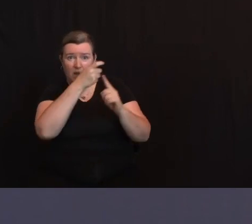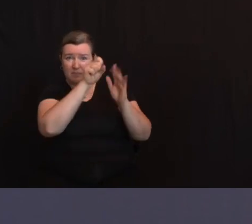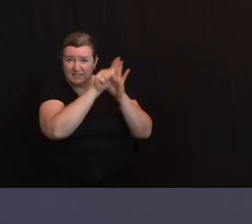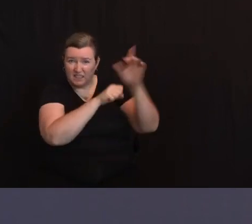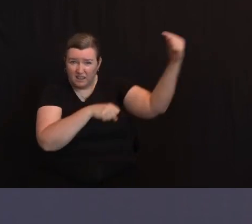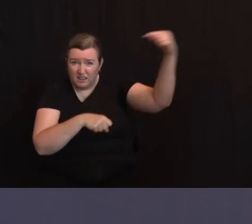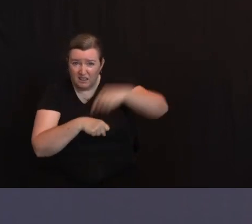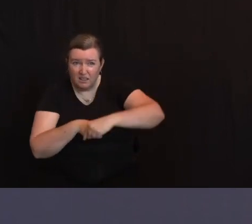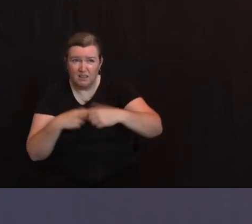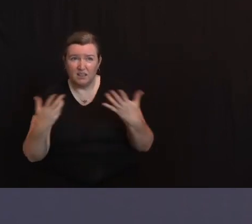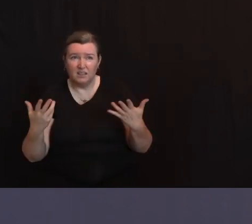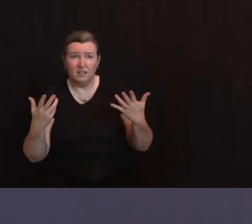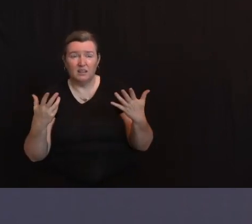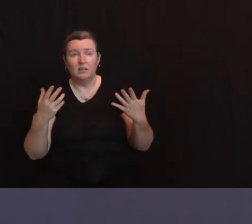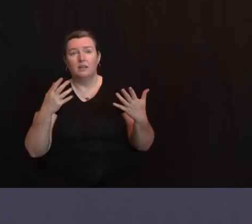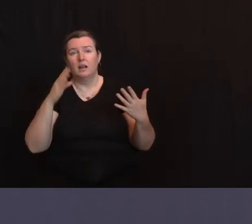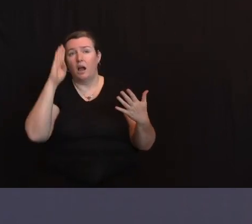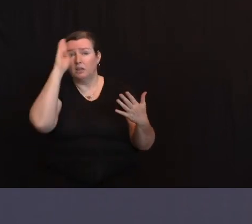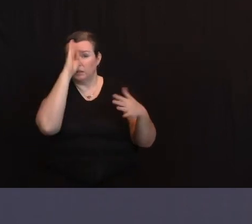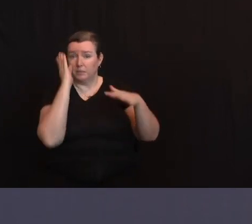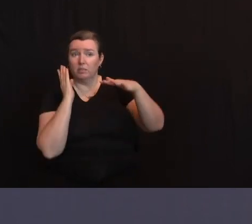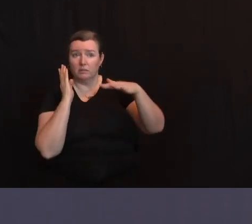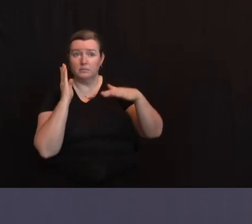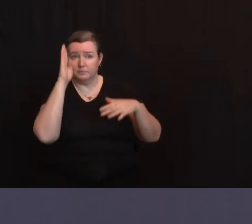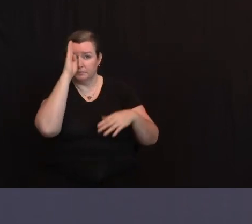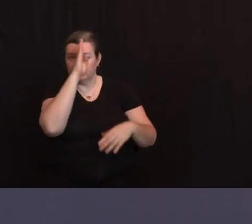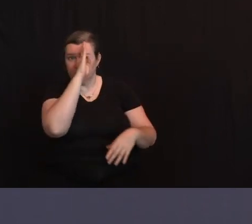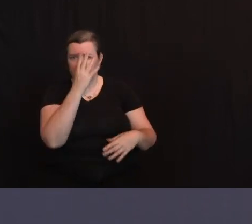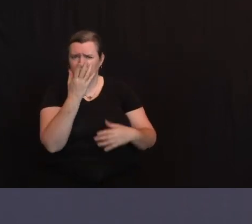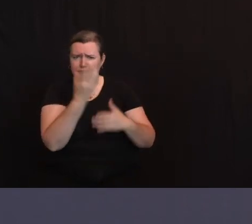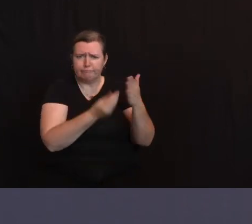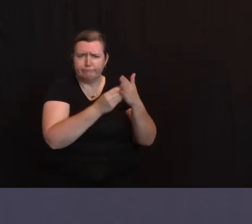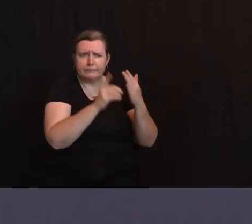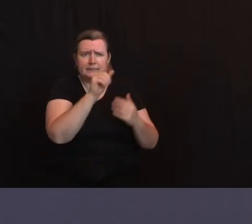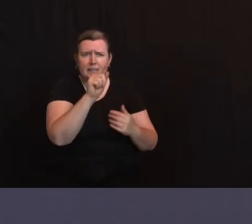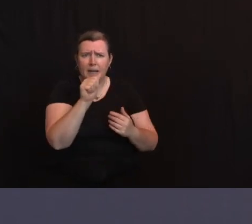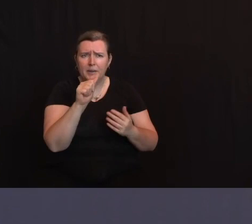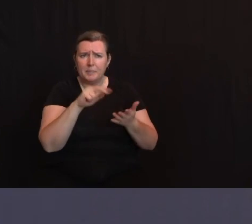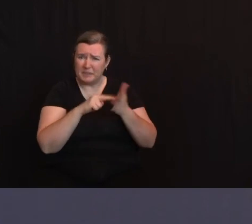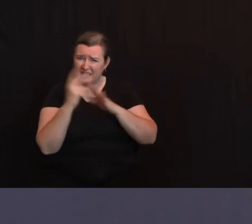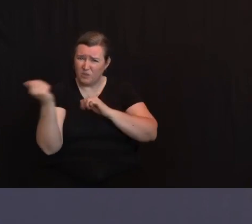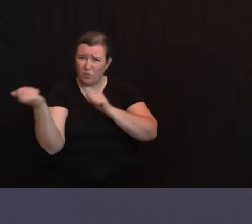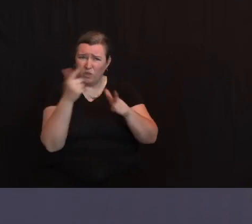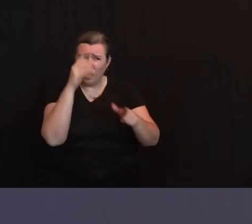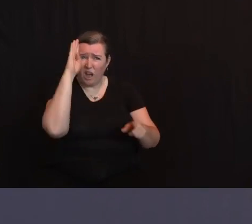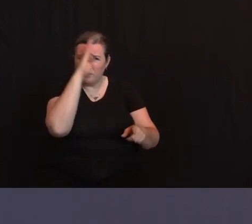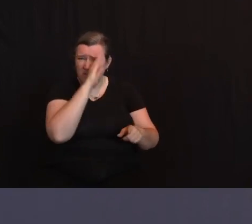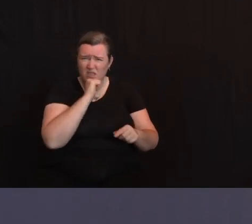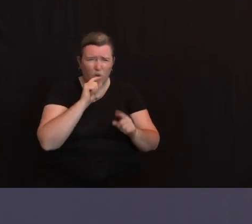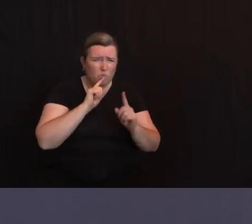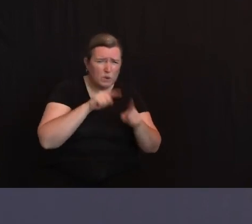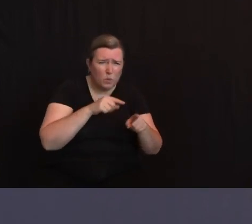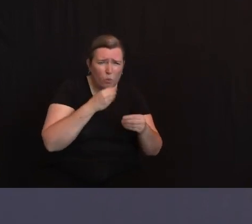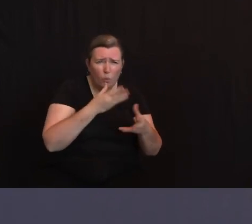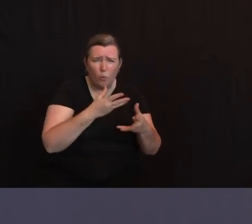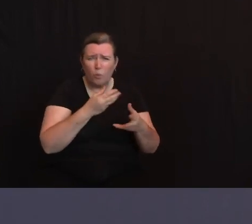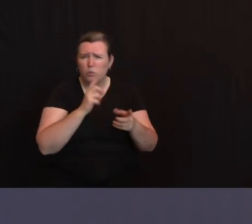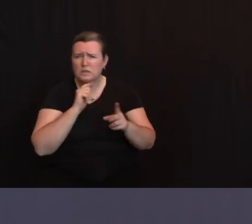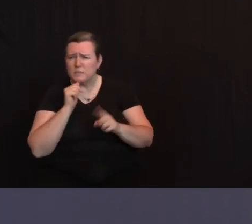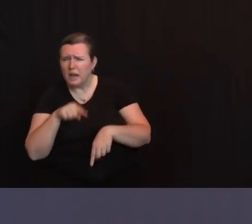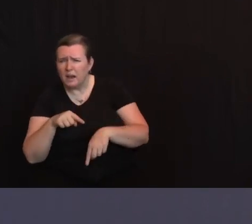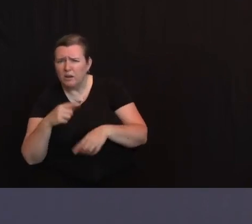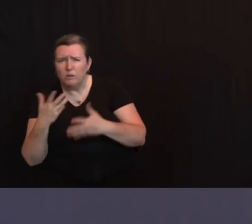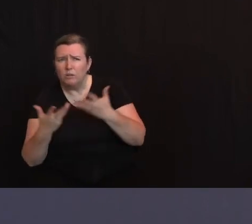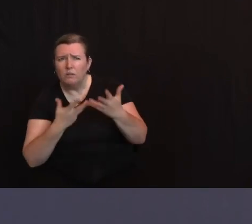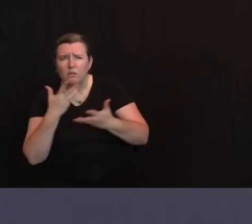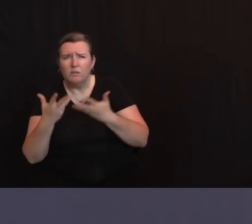from at least one hospital. Is the same hospital not reporting? And then lastly, New York limits child care groups to 15.